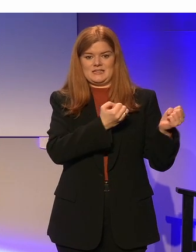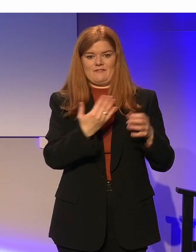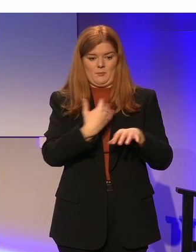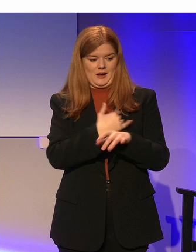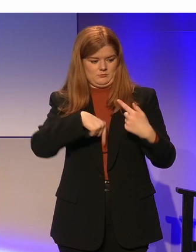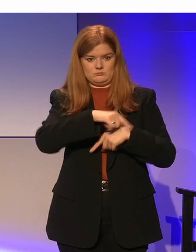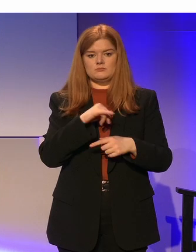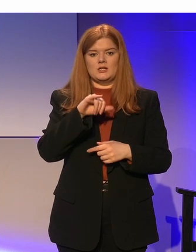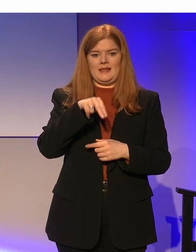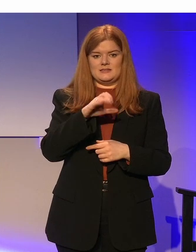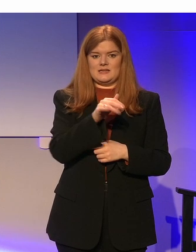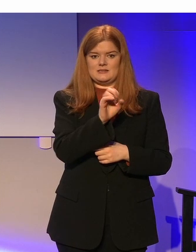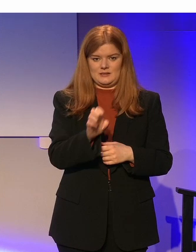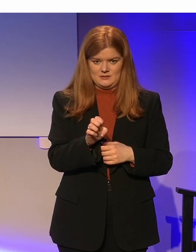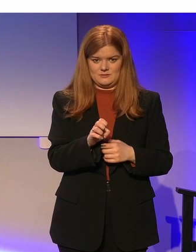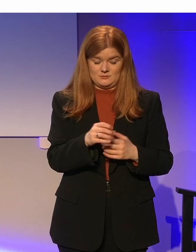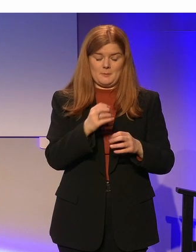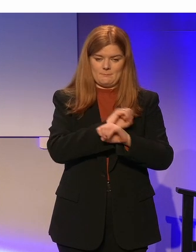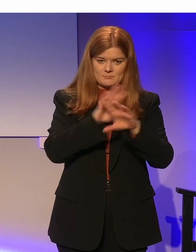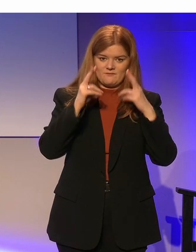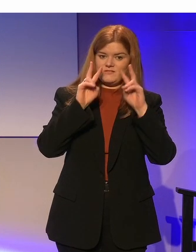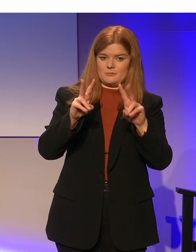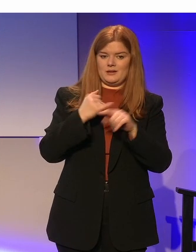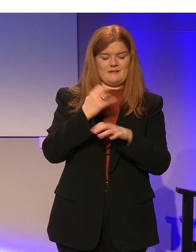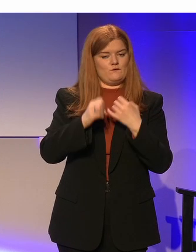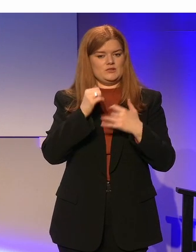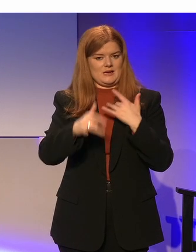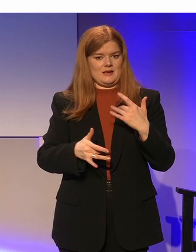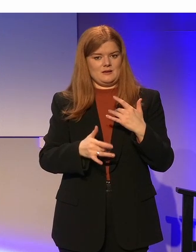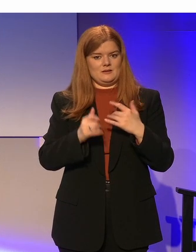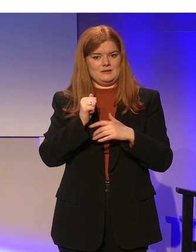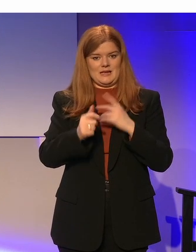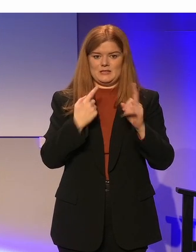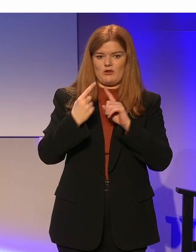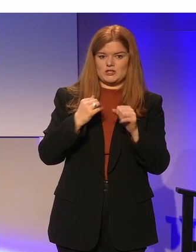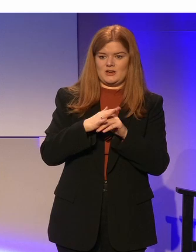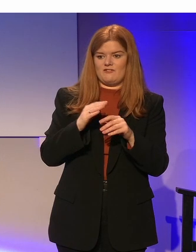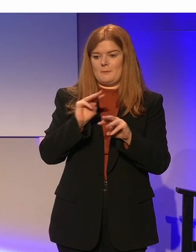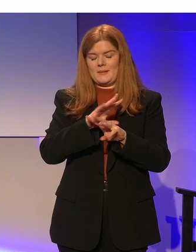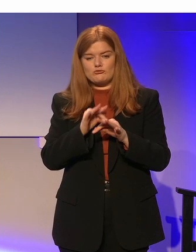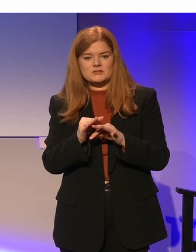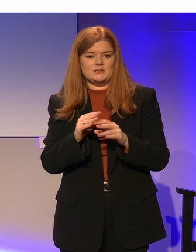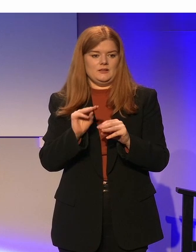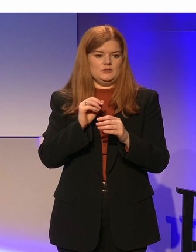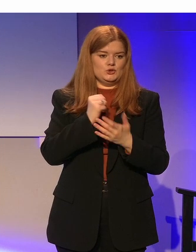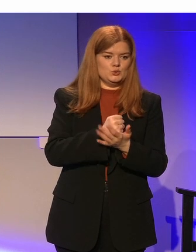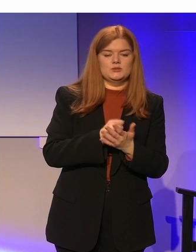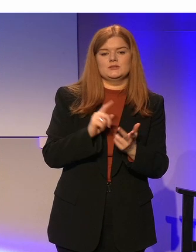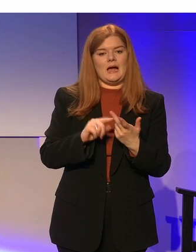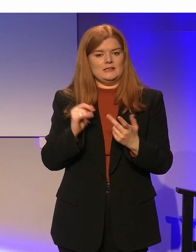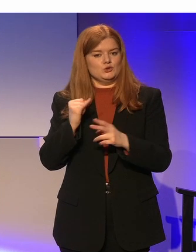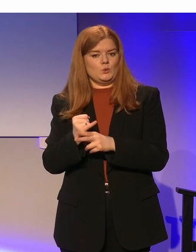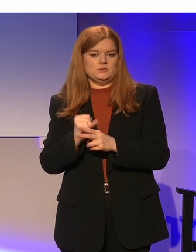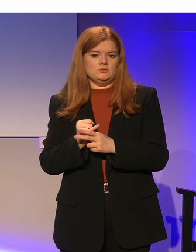by the NCSE, which are most visible in the day-to-day interactions of parents, pupils,